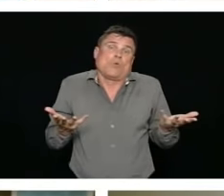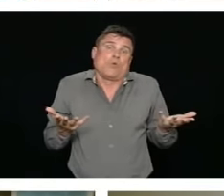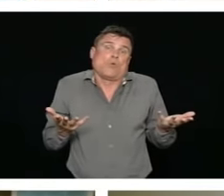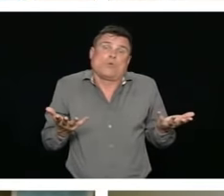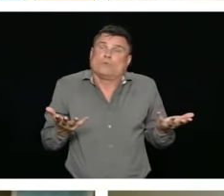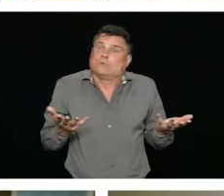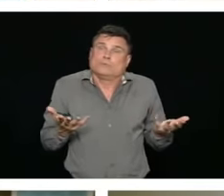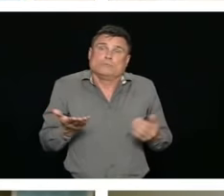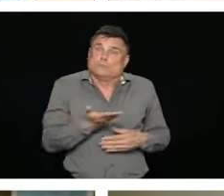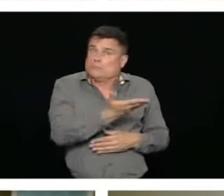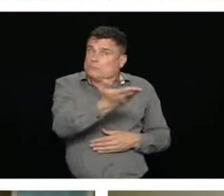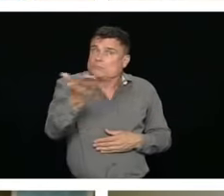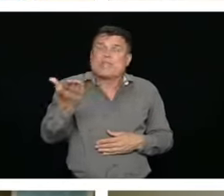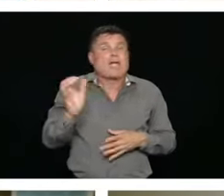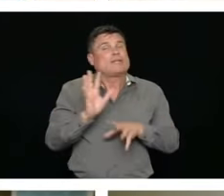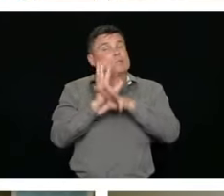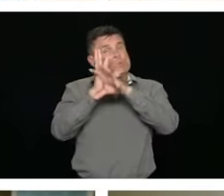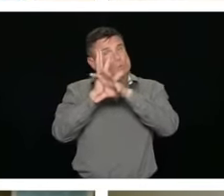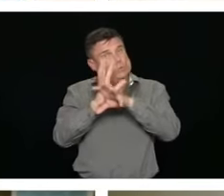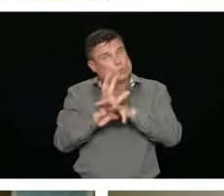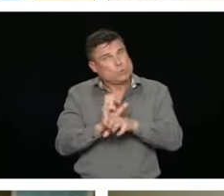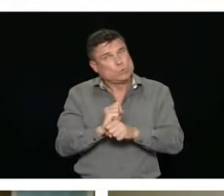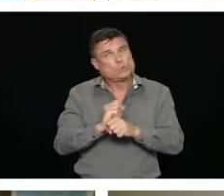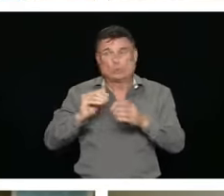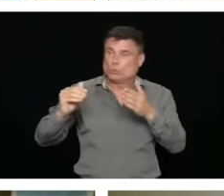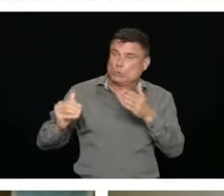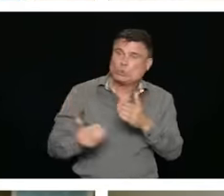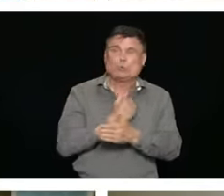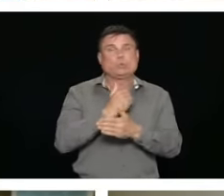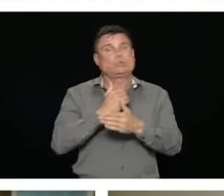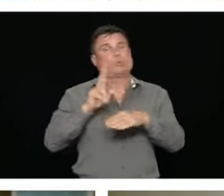Because we could, as I said, move forward and move back